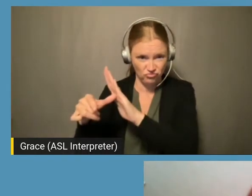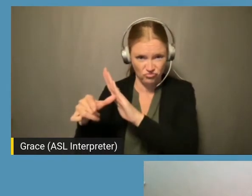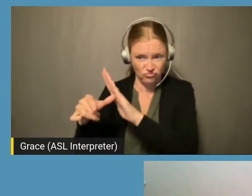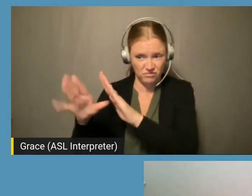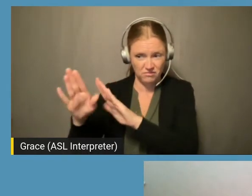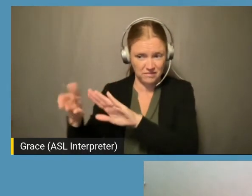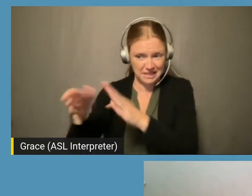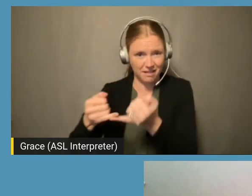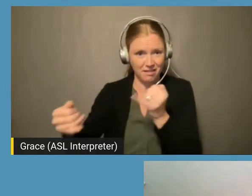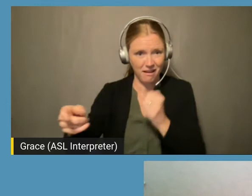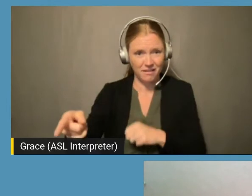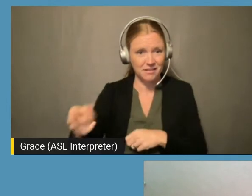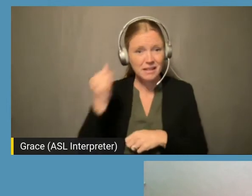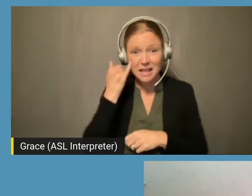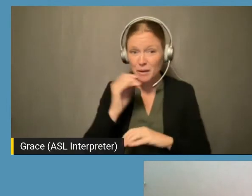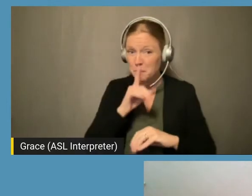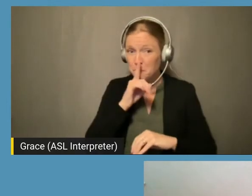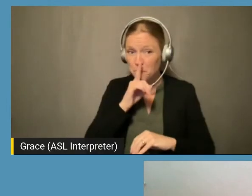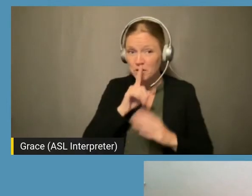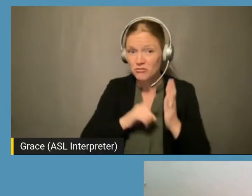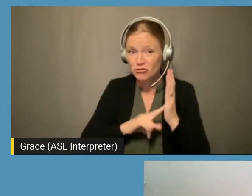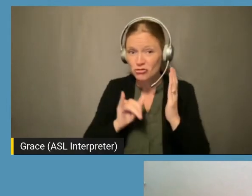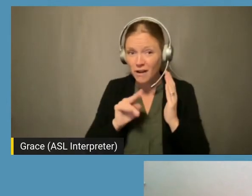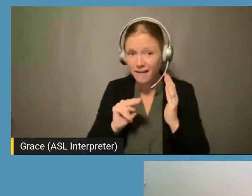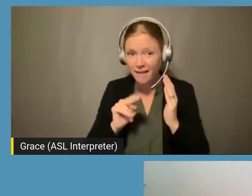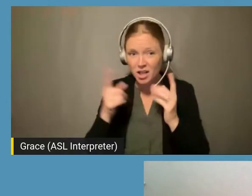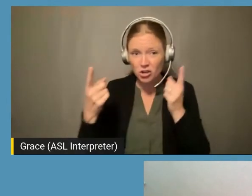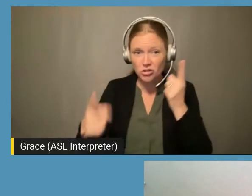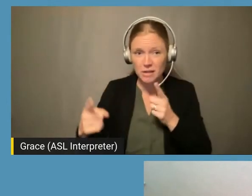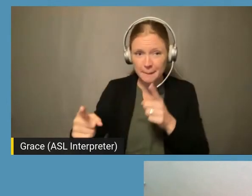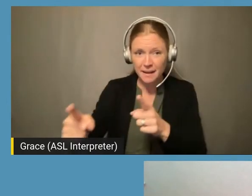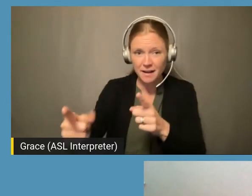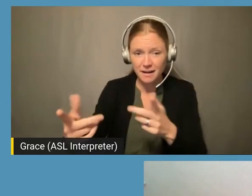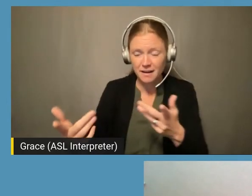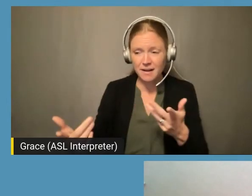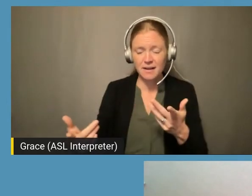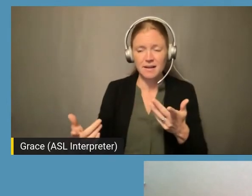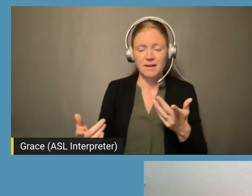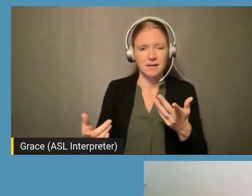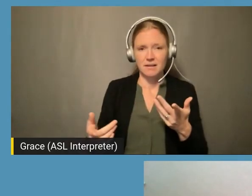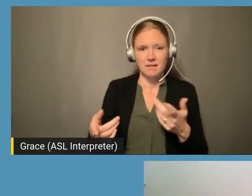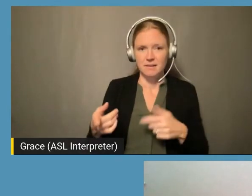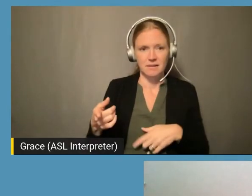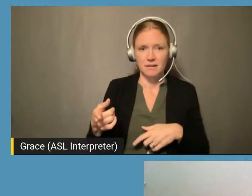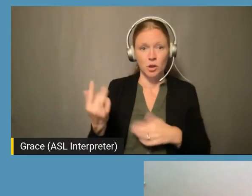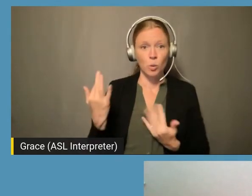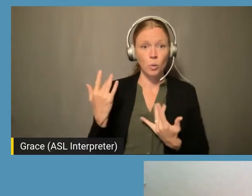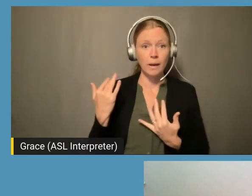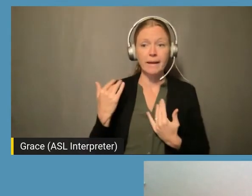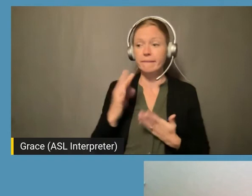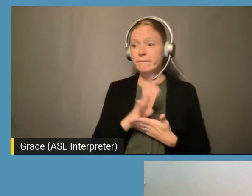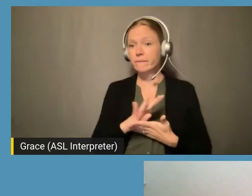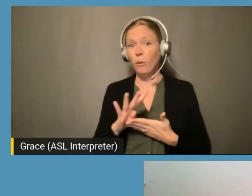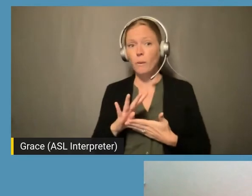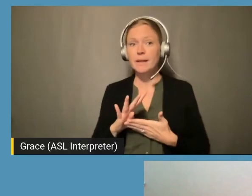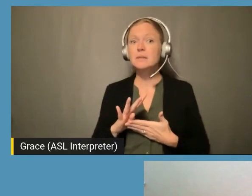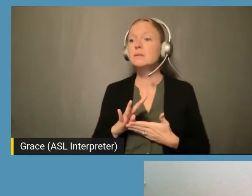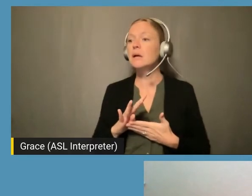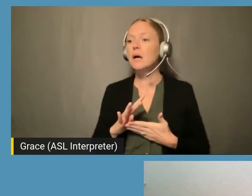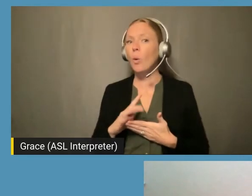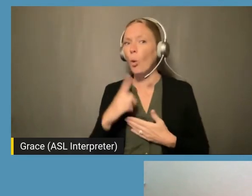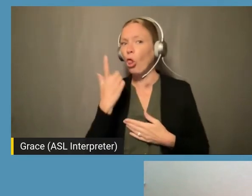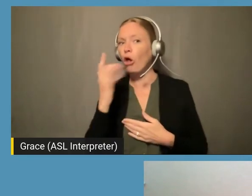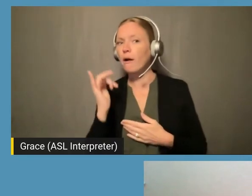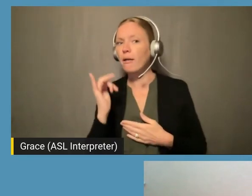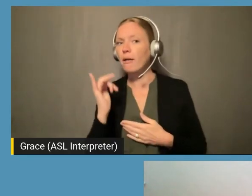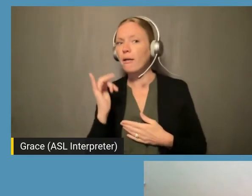there's not a really good check-in agreement, then things could definitely be delayed. And I